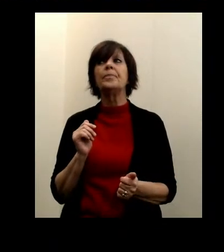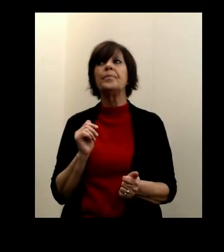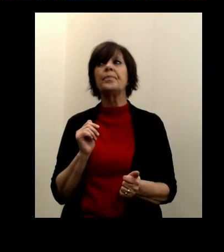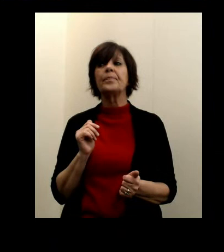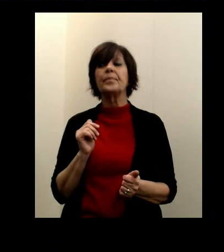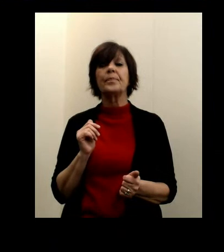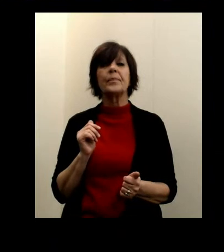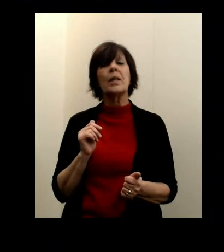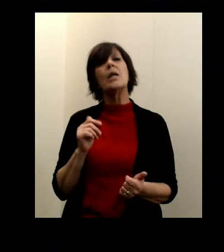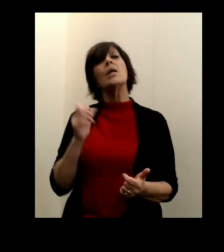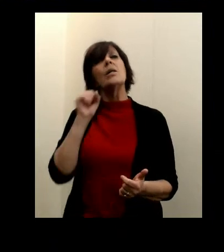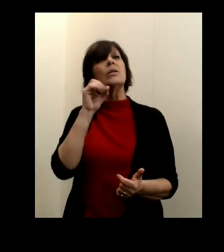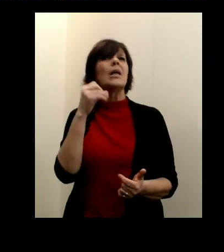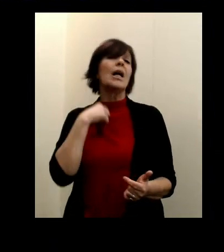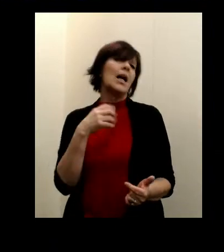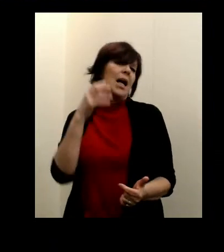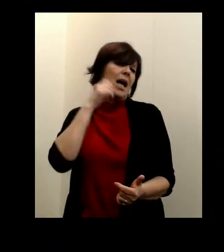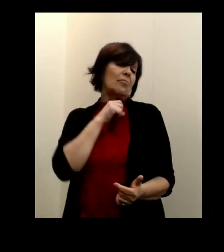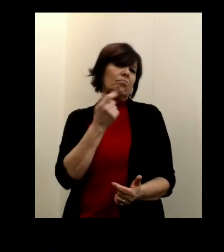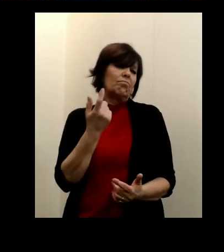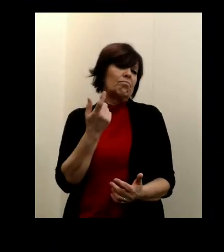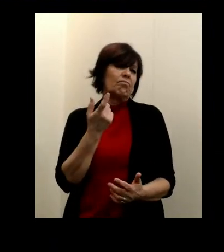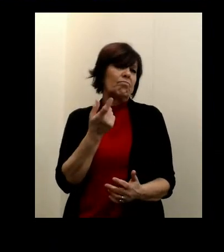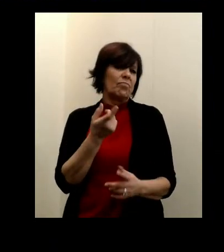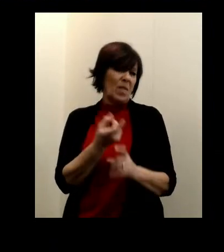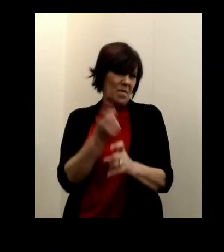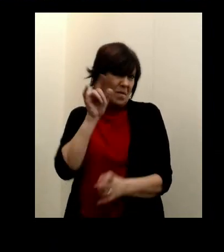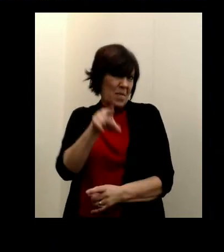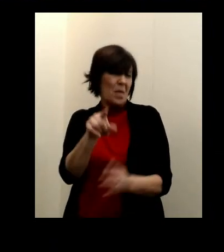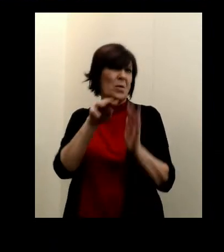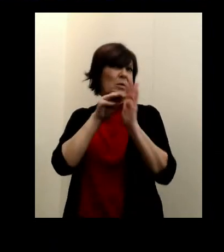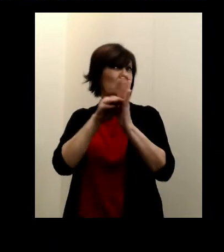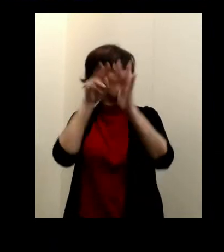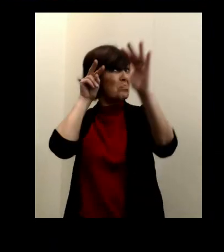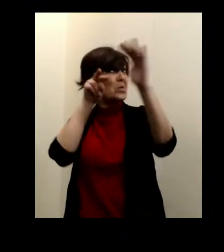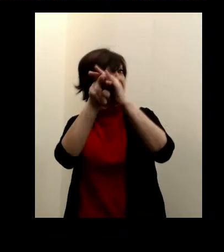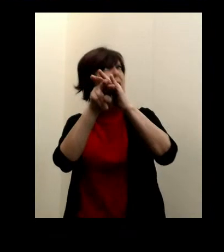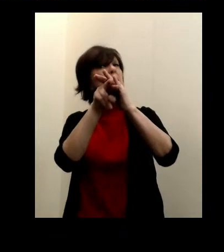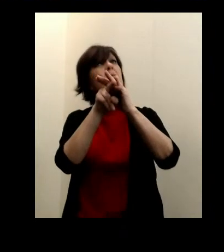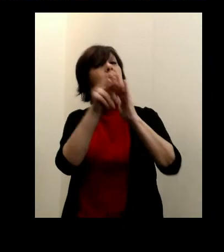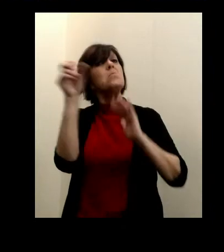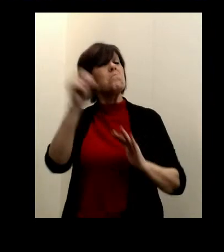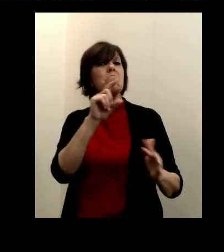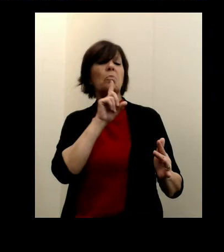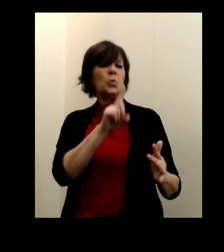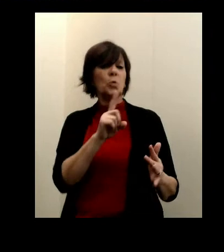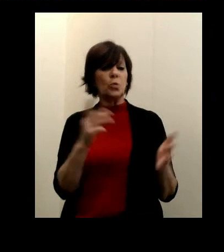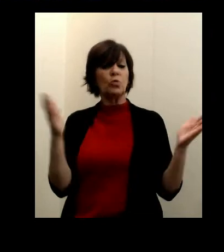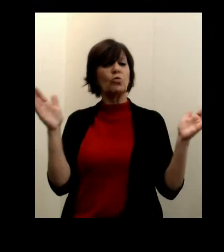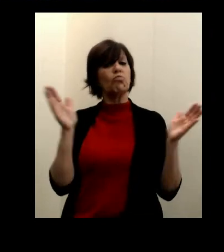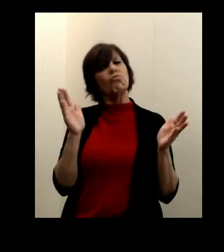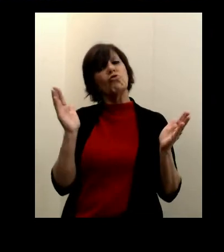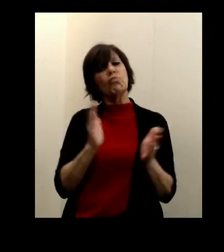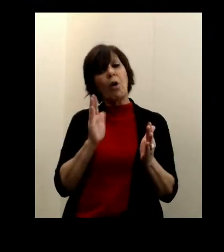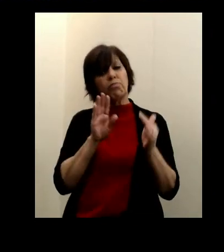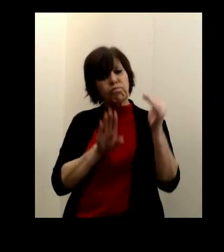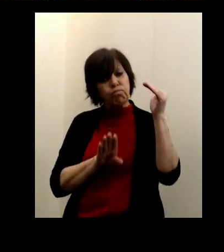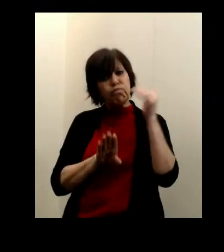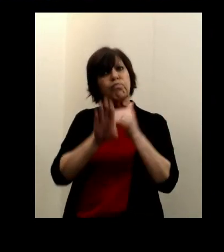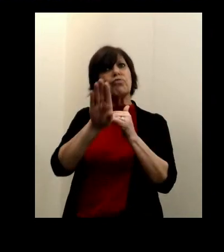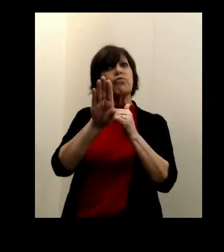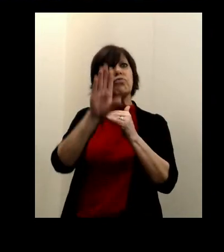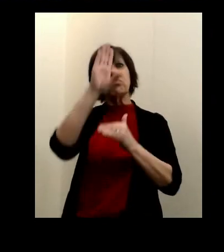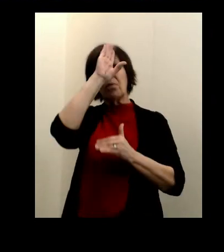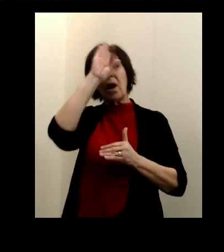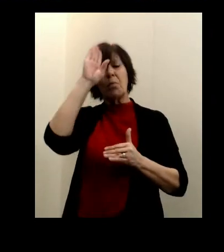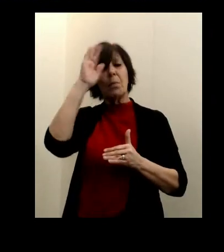think the take-home messages from this is that we did have a small surge in hospital admissions as a result of Thanksgiving.